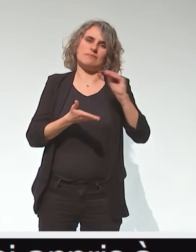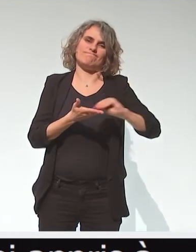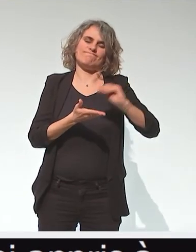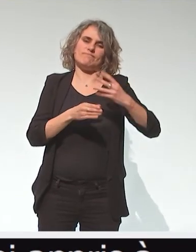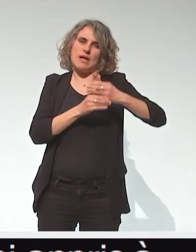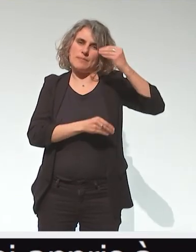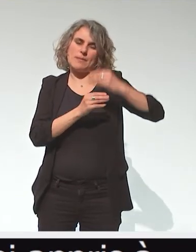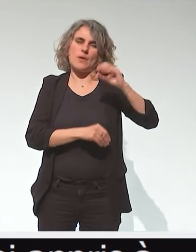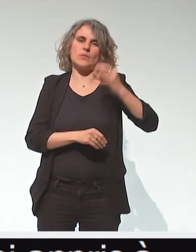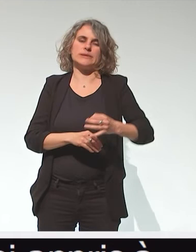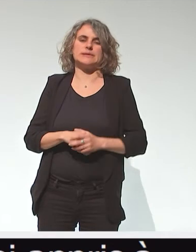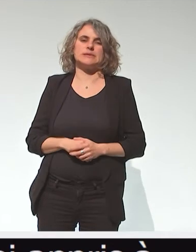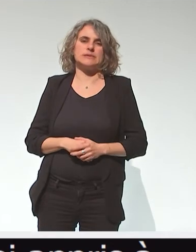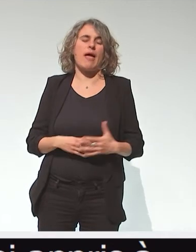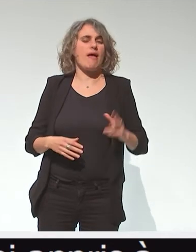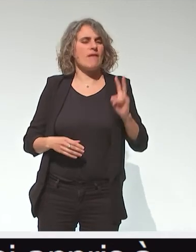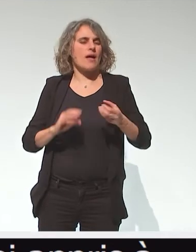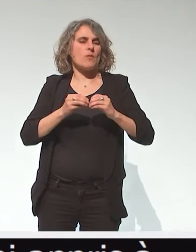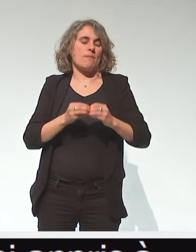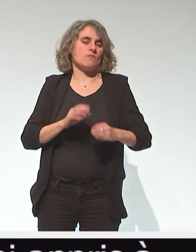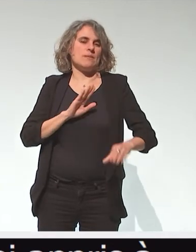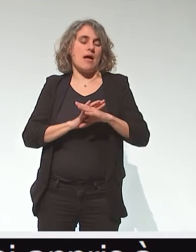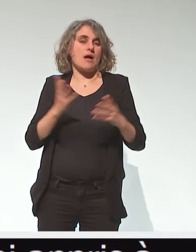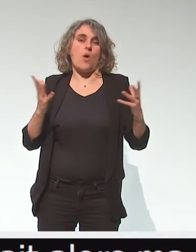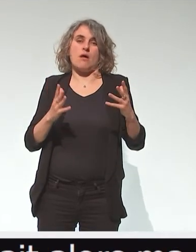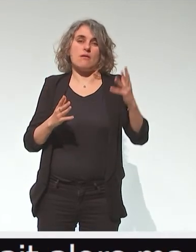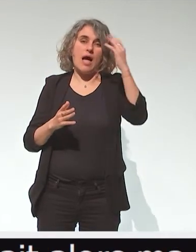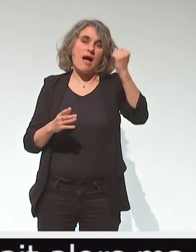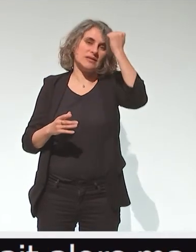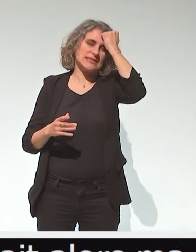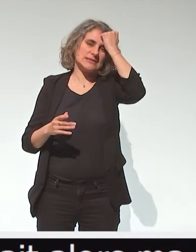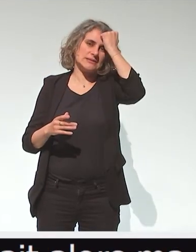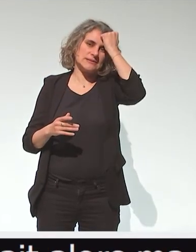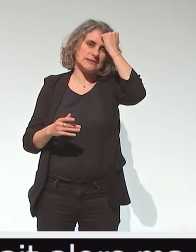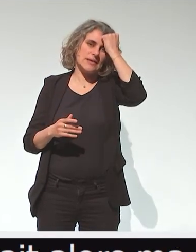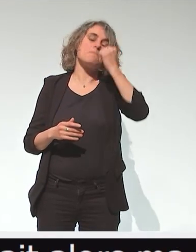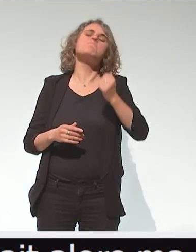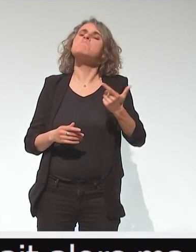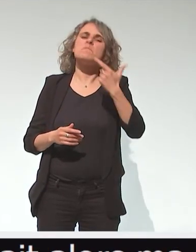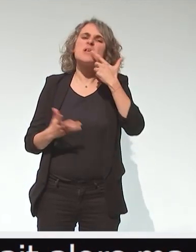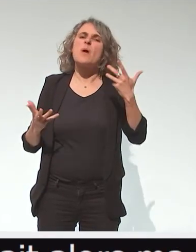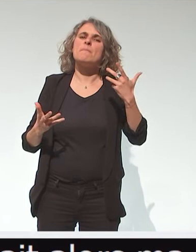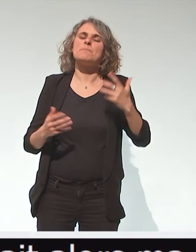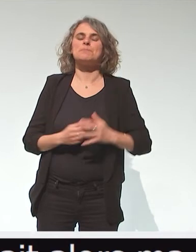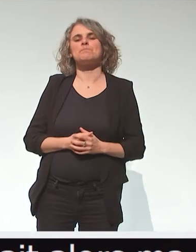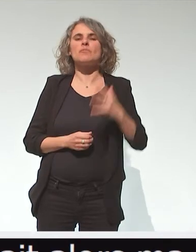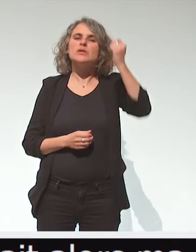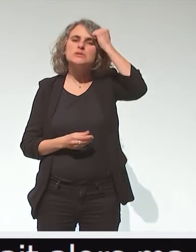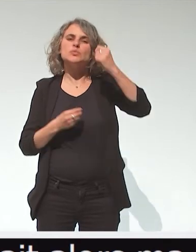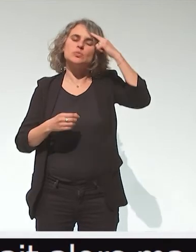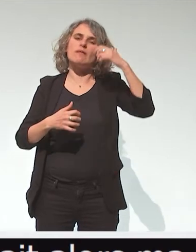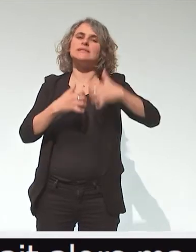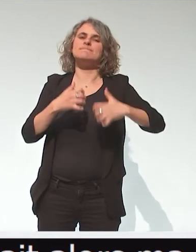before my stroke, I was right-handed, very much so. But my main problem was that I suffered from aphasia. Now, what is